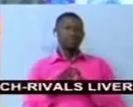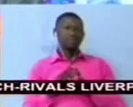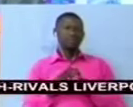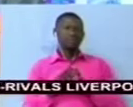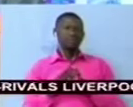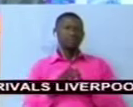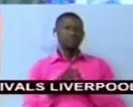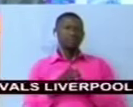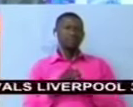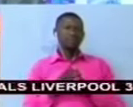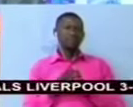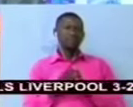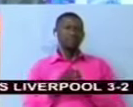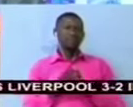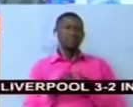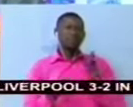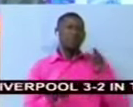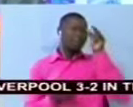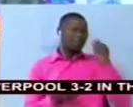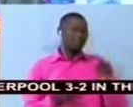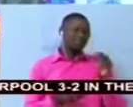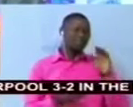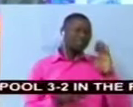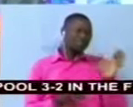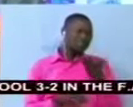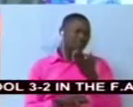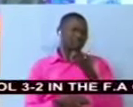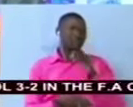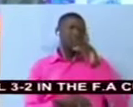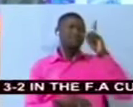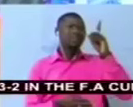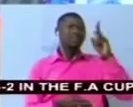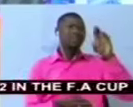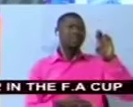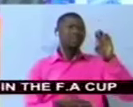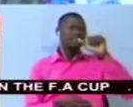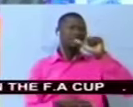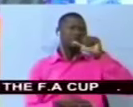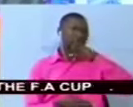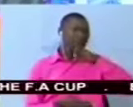Kenne ki tam drame la sante de. What the one so name is drame?